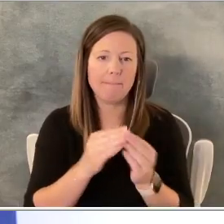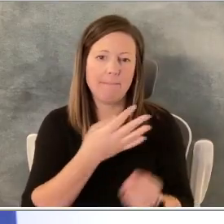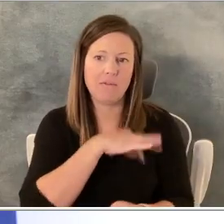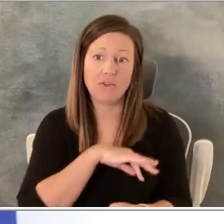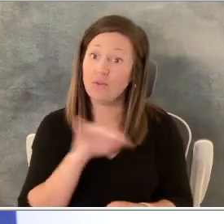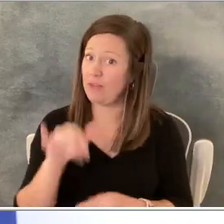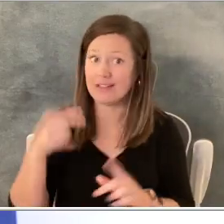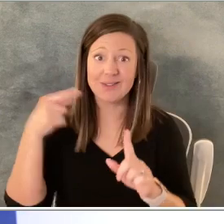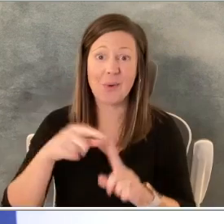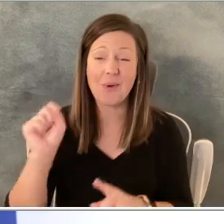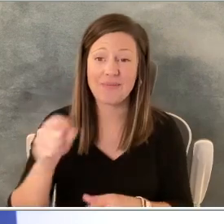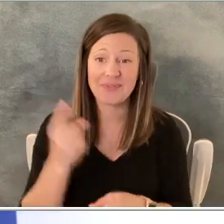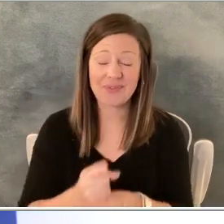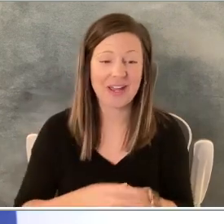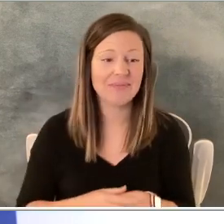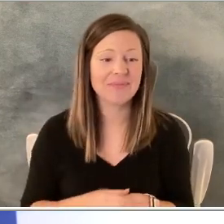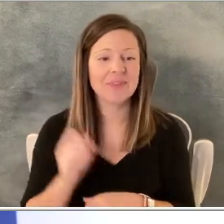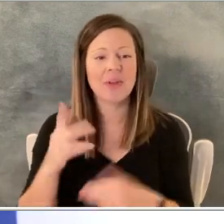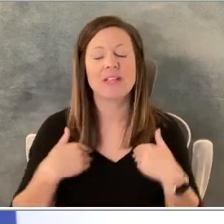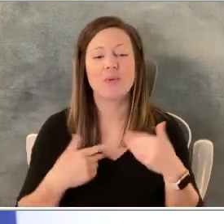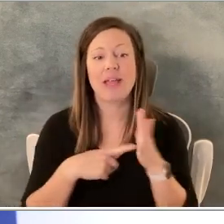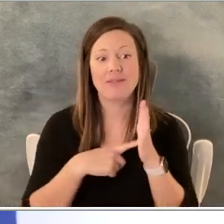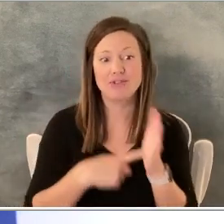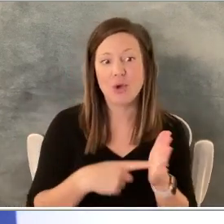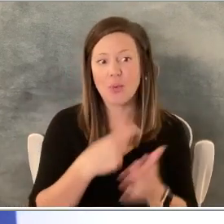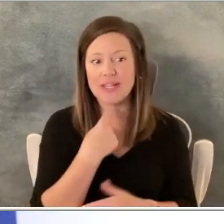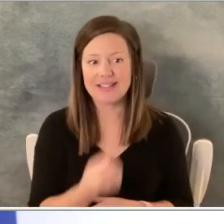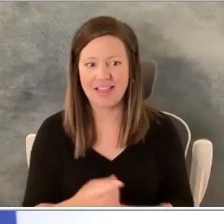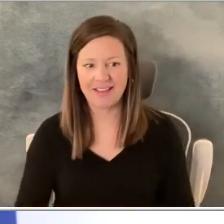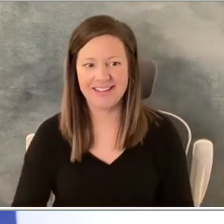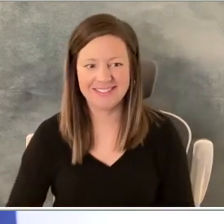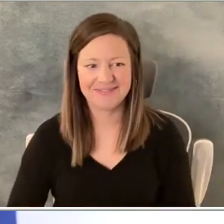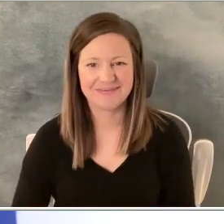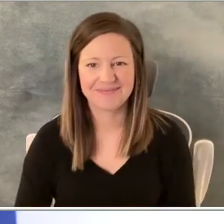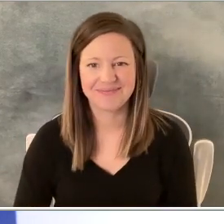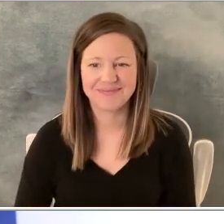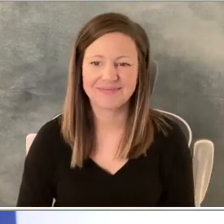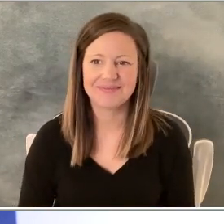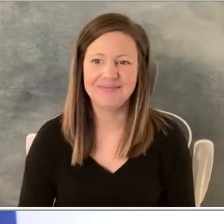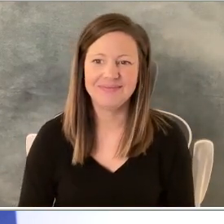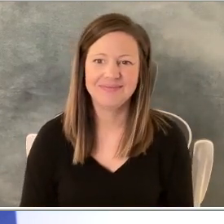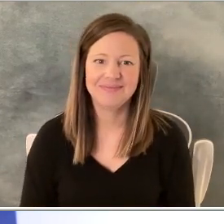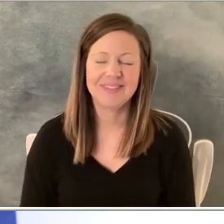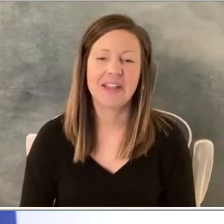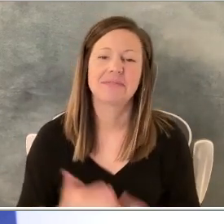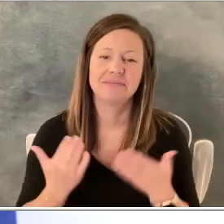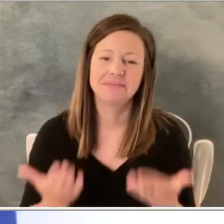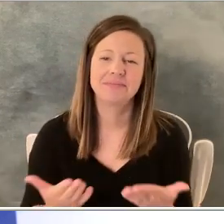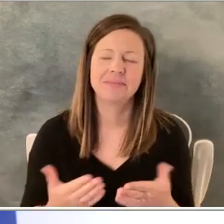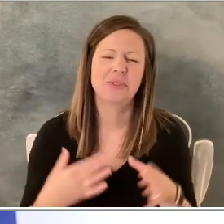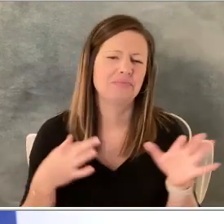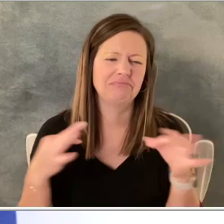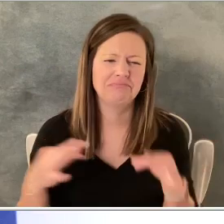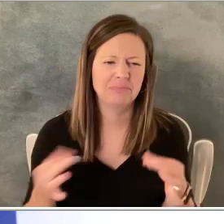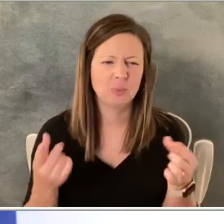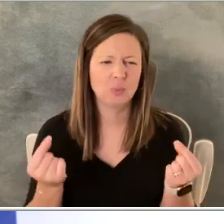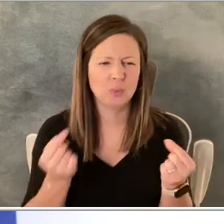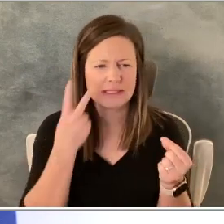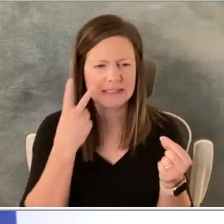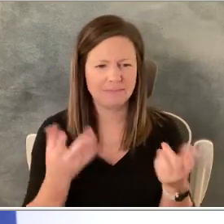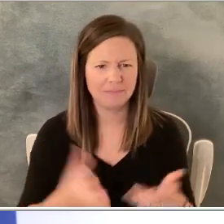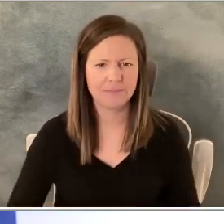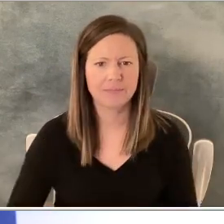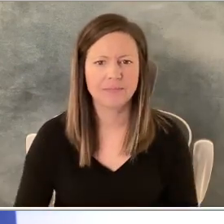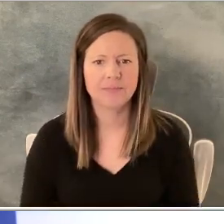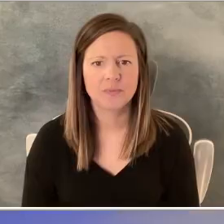All right, we got show and tell. We got some. We're going to turn to the handy dandy monitor here. So tell us kind of what we're seeing and point it all out to us. Yeah, so this is